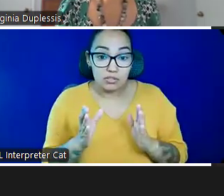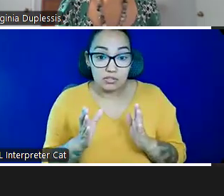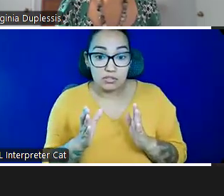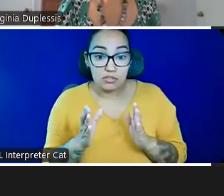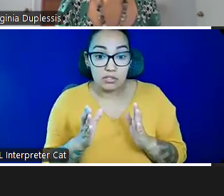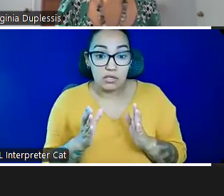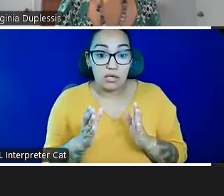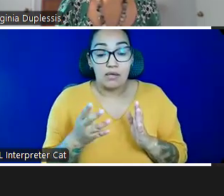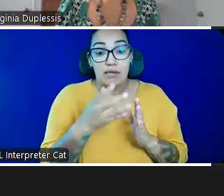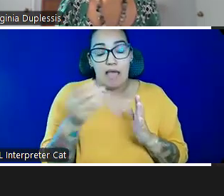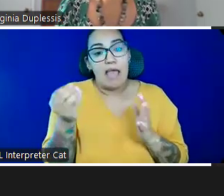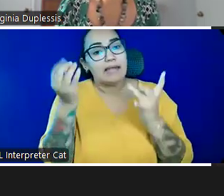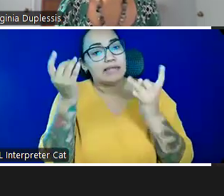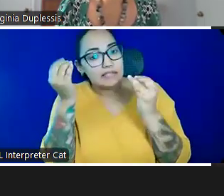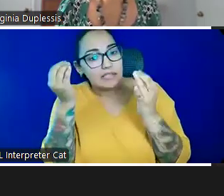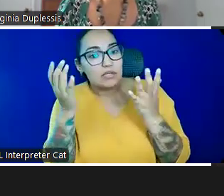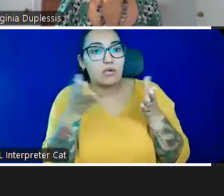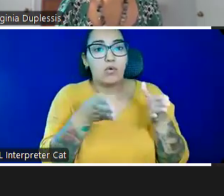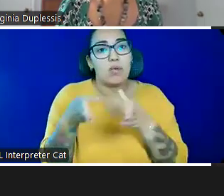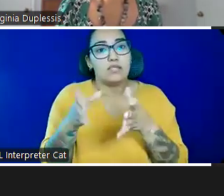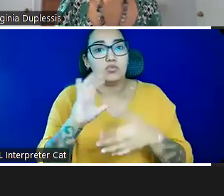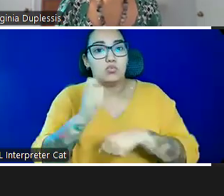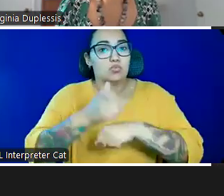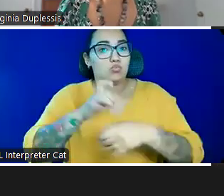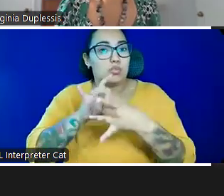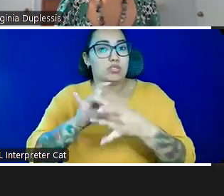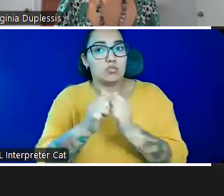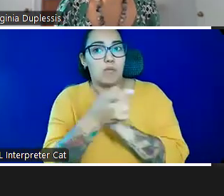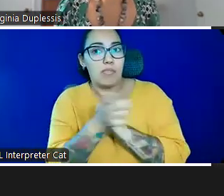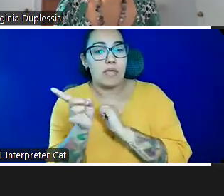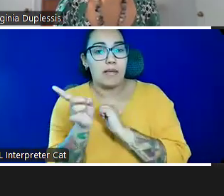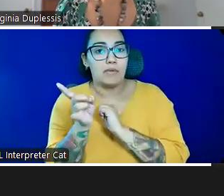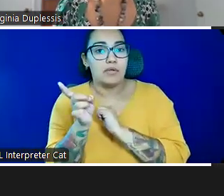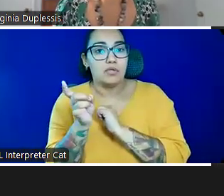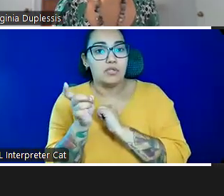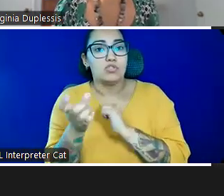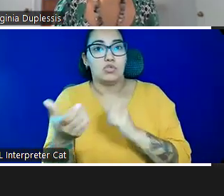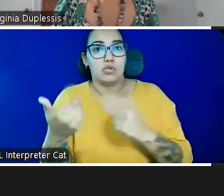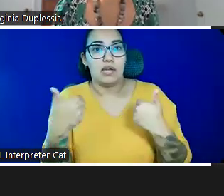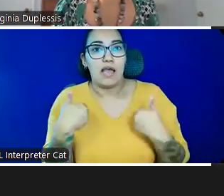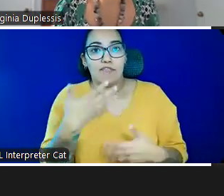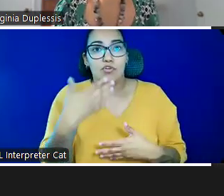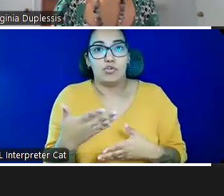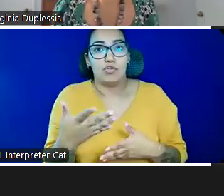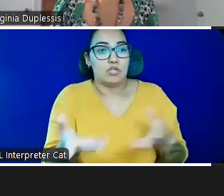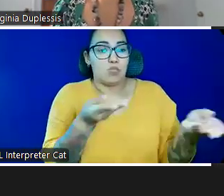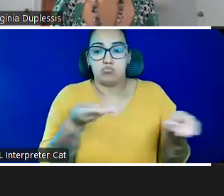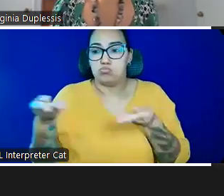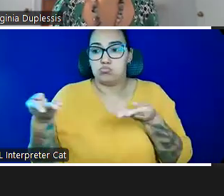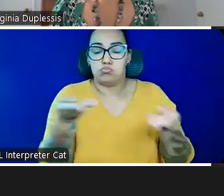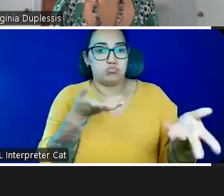and consider ways to build relationships with them so you can make warm handoffs to folks you know and